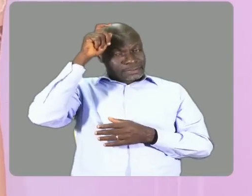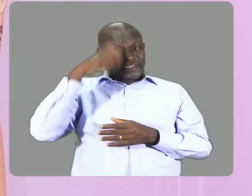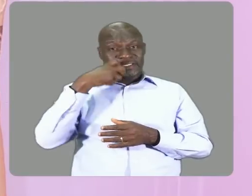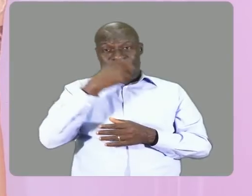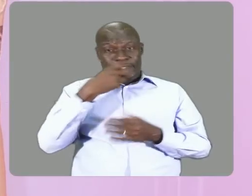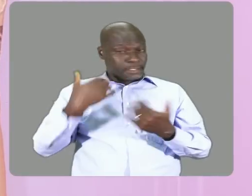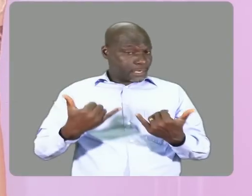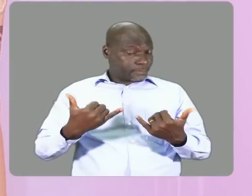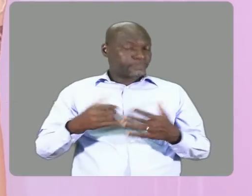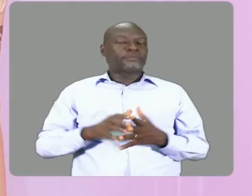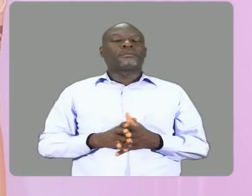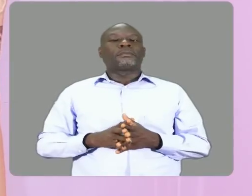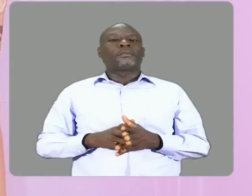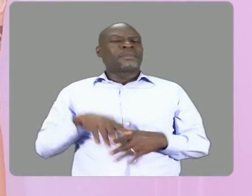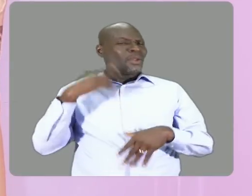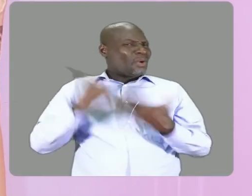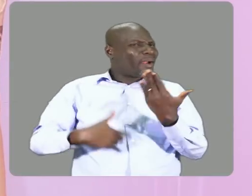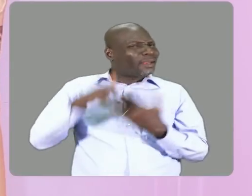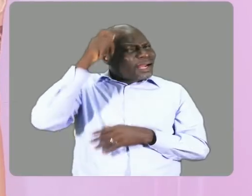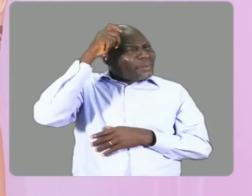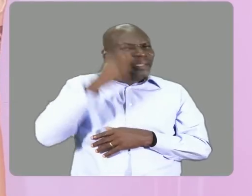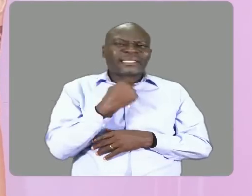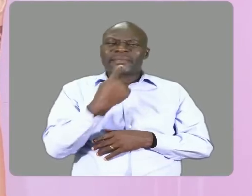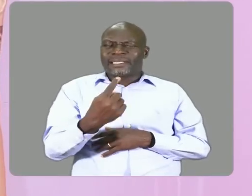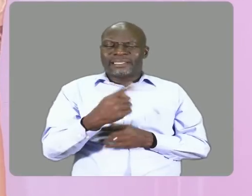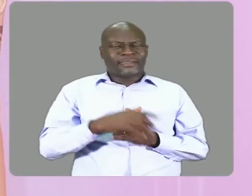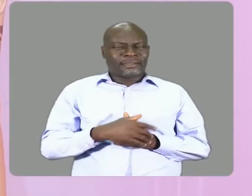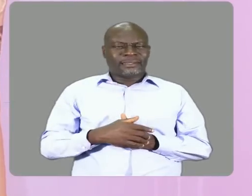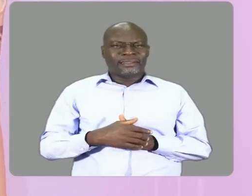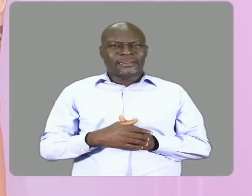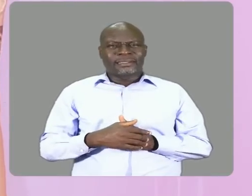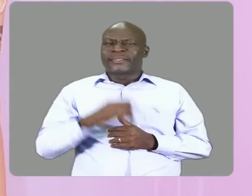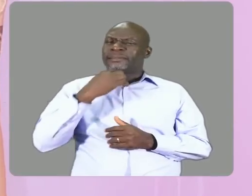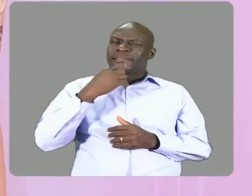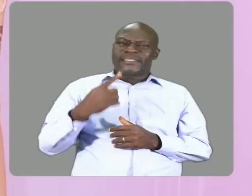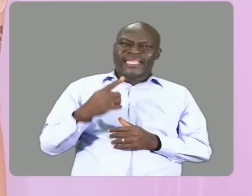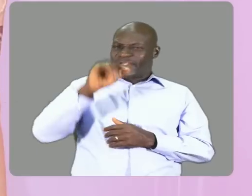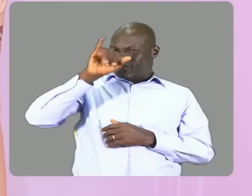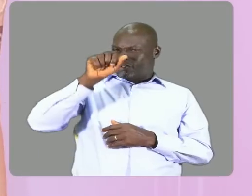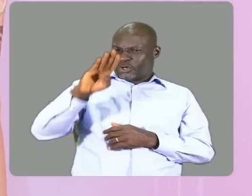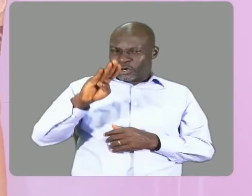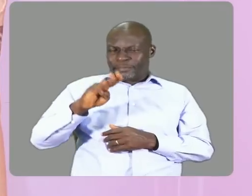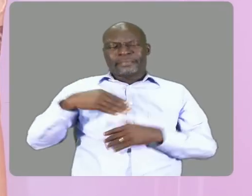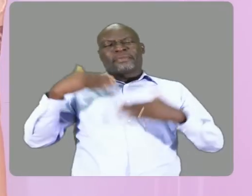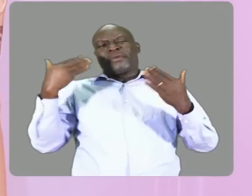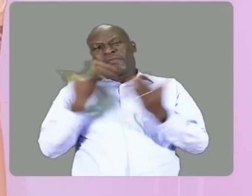say. E de na bonsam kan e. Wo say Job throw out the throw onyankopon no e bibi ntia. E